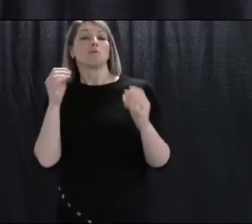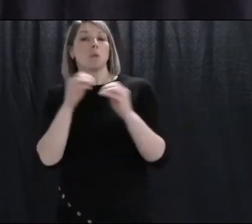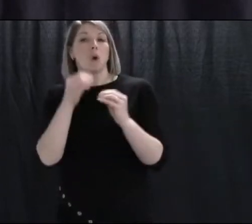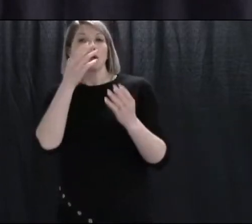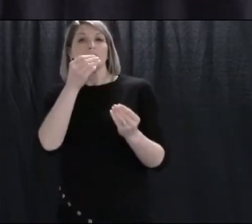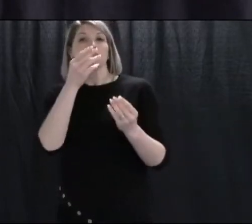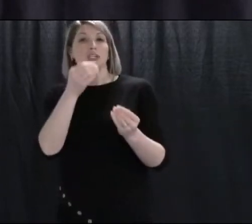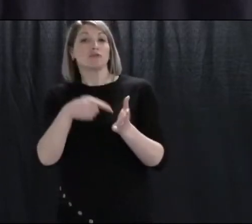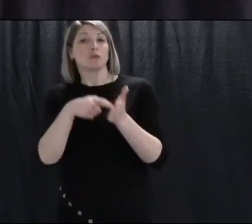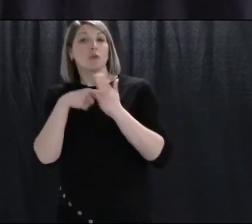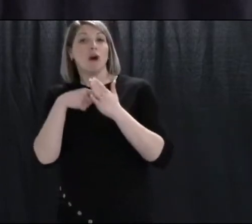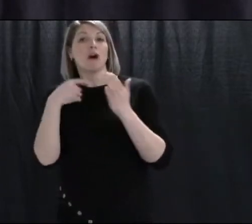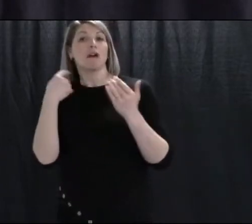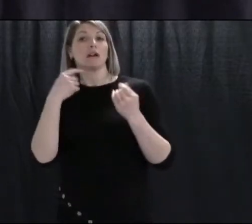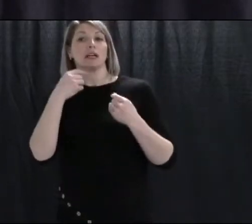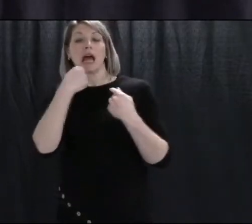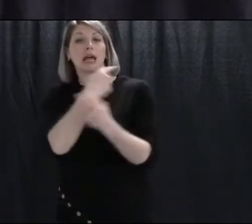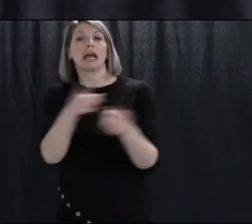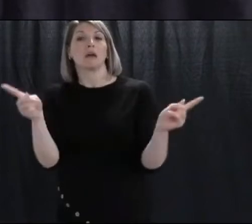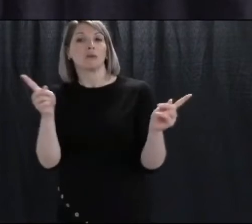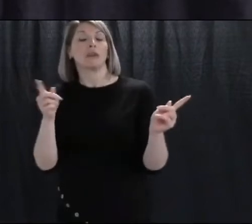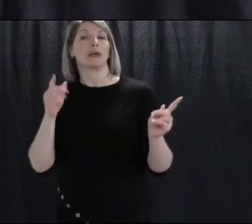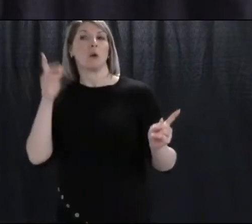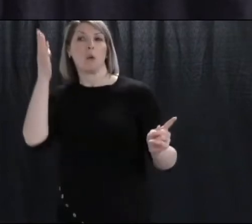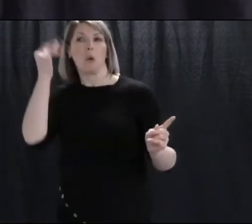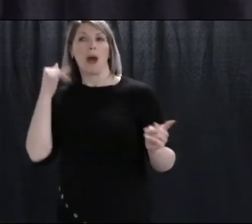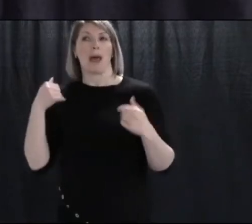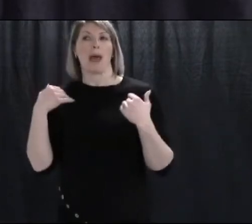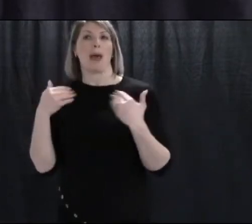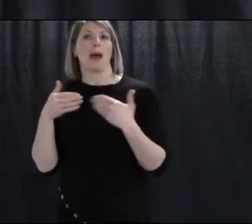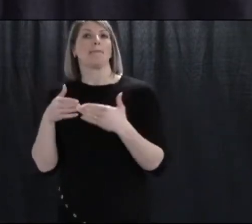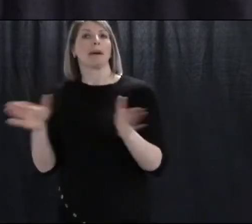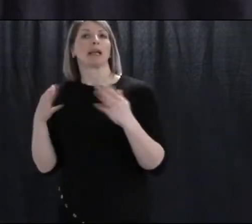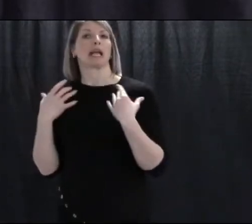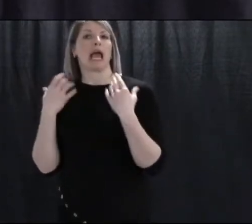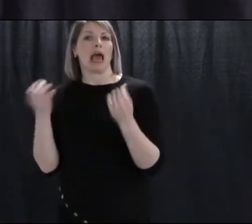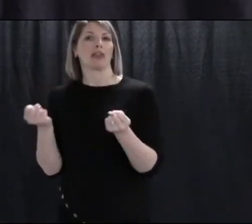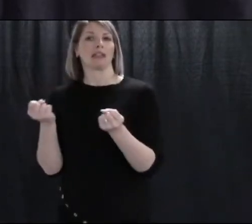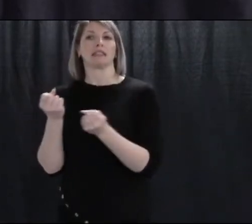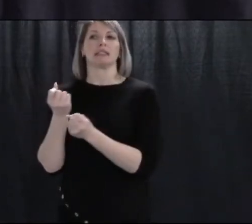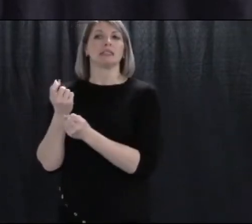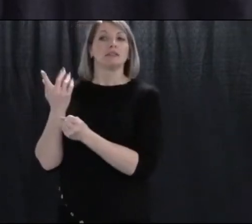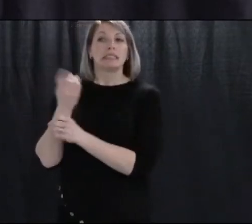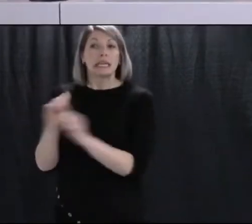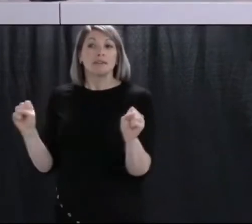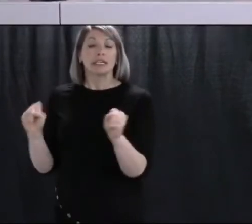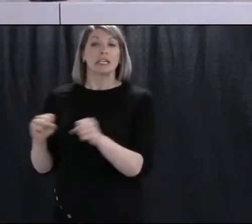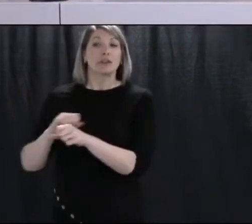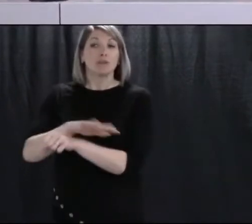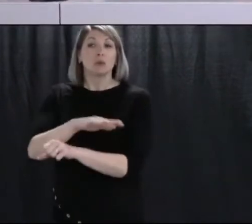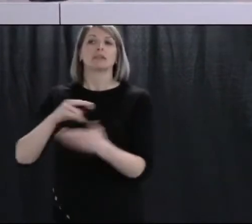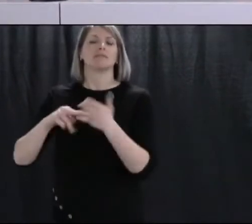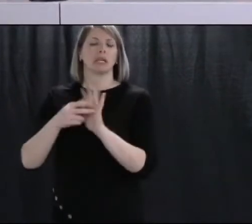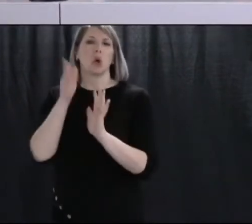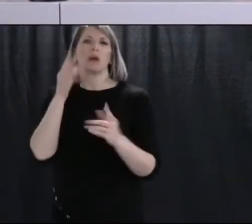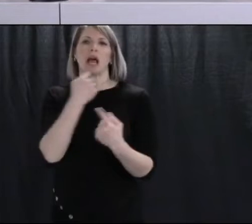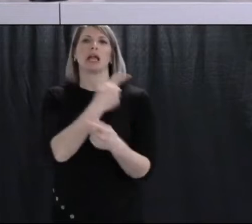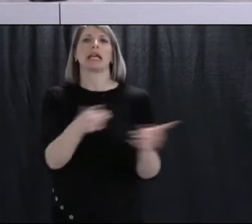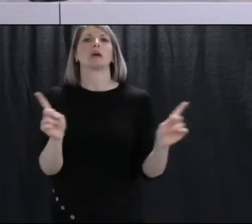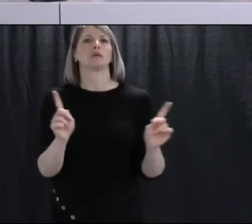released for public health and safety, we would do that. Could I just chip in here? I think it's really important that in a